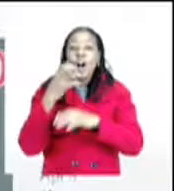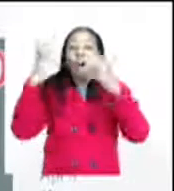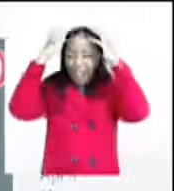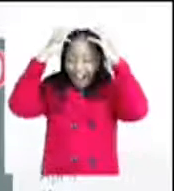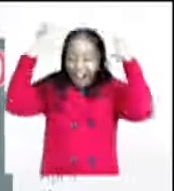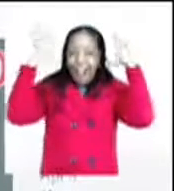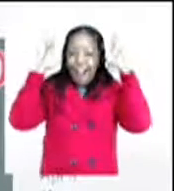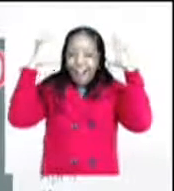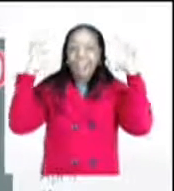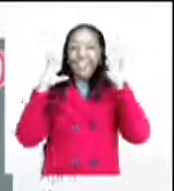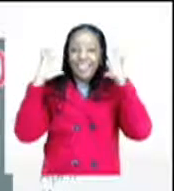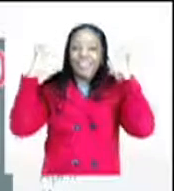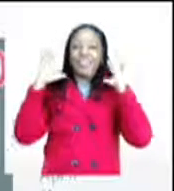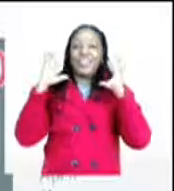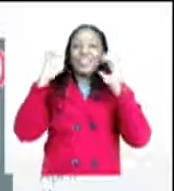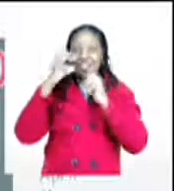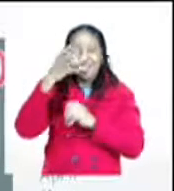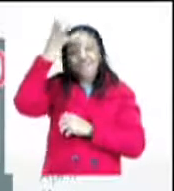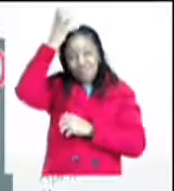Who?